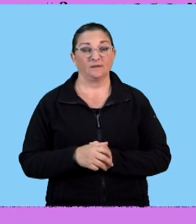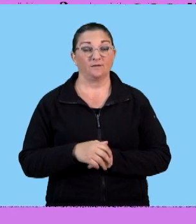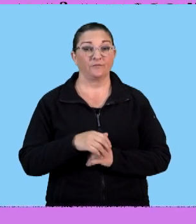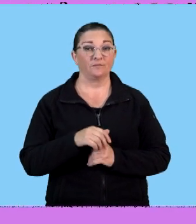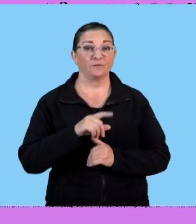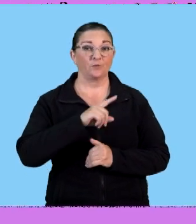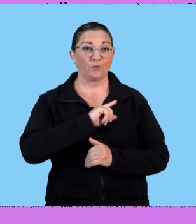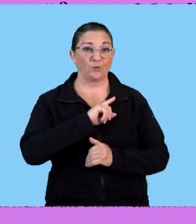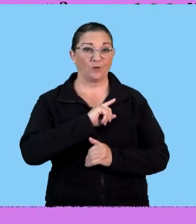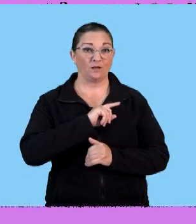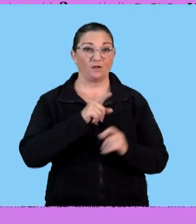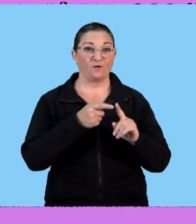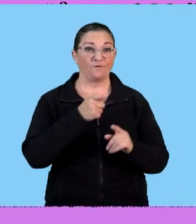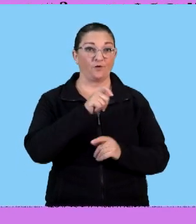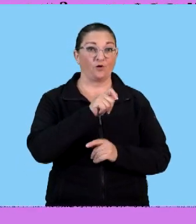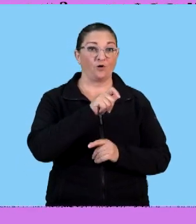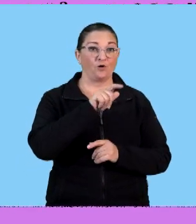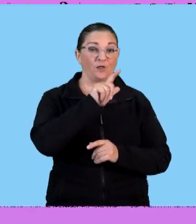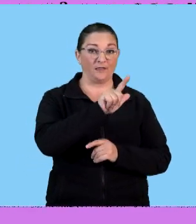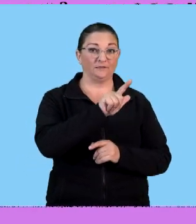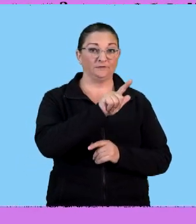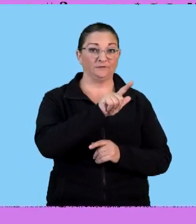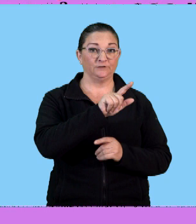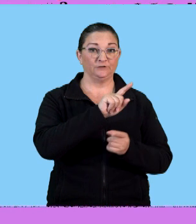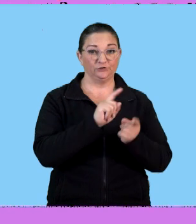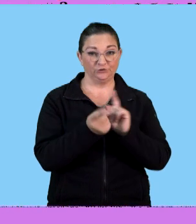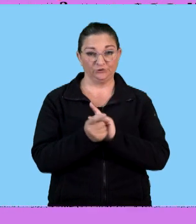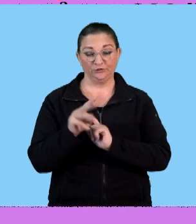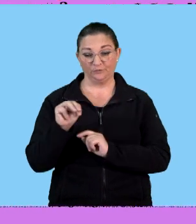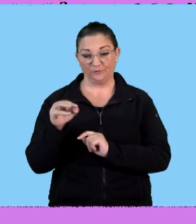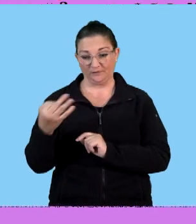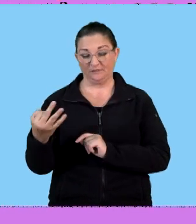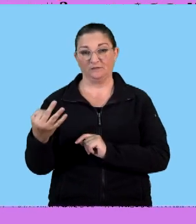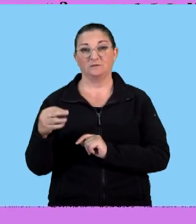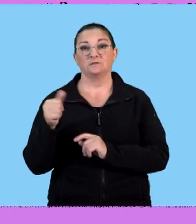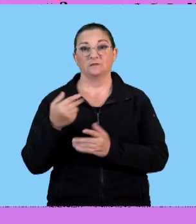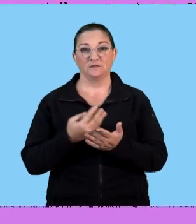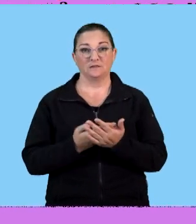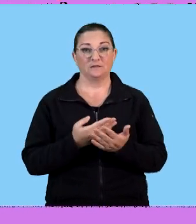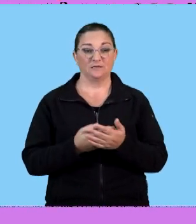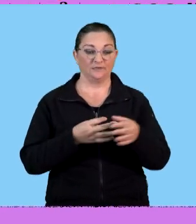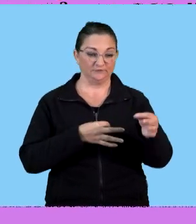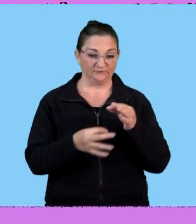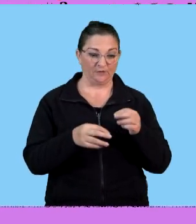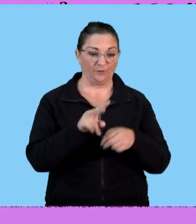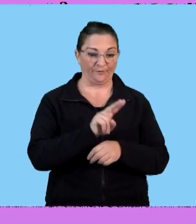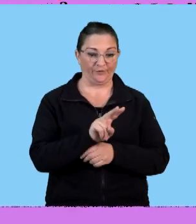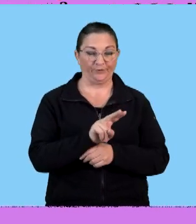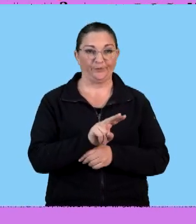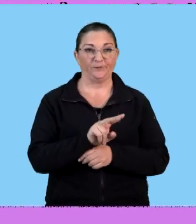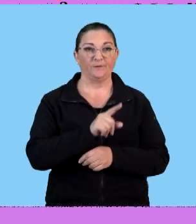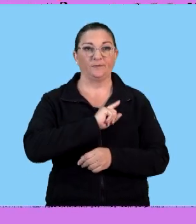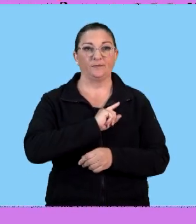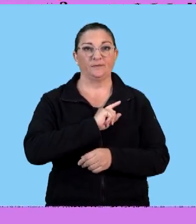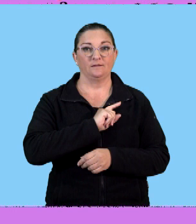Okay, to take it from that liters to cubic meters so that I can substitute the volume. Are we fine? So